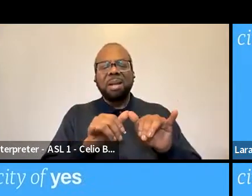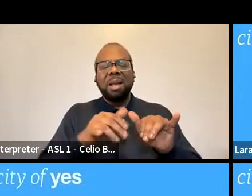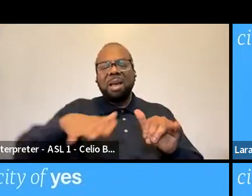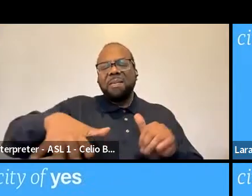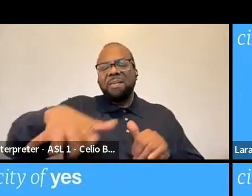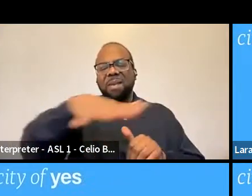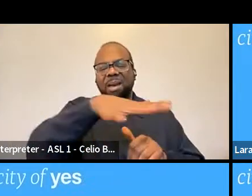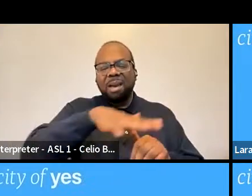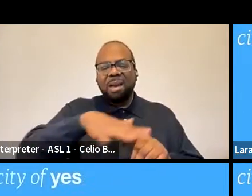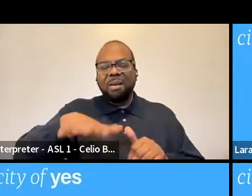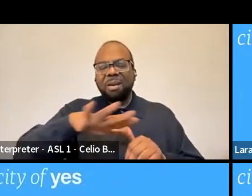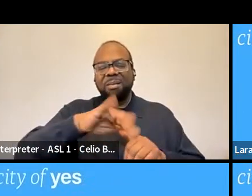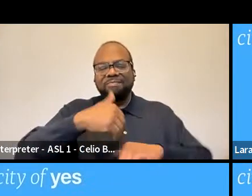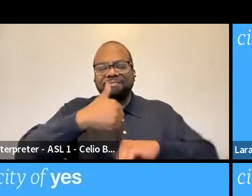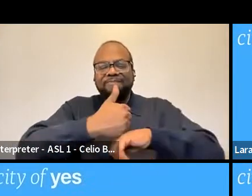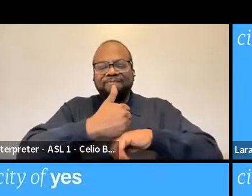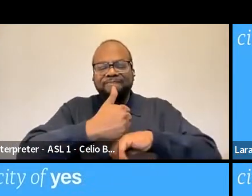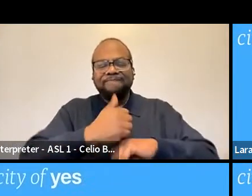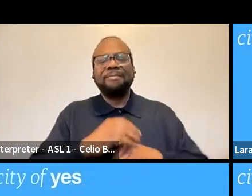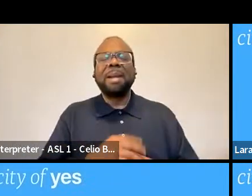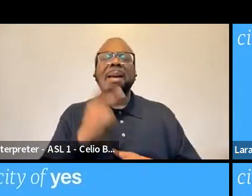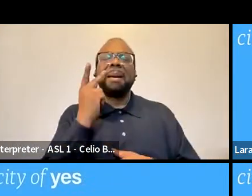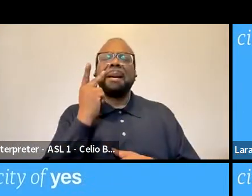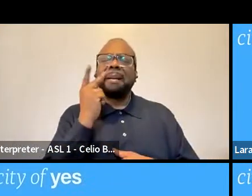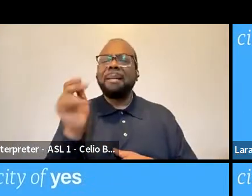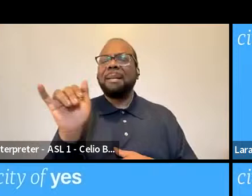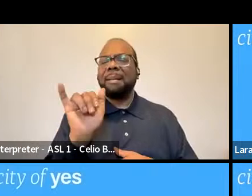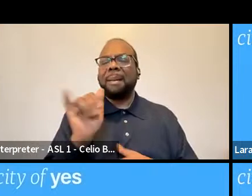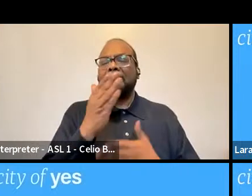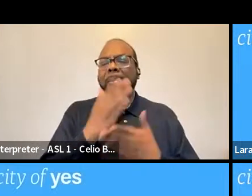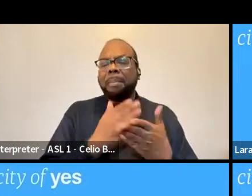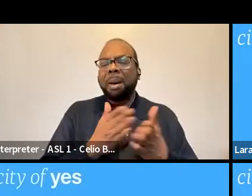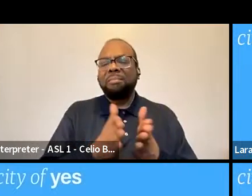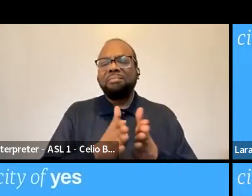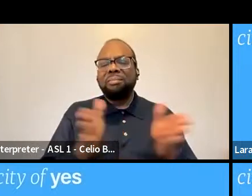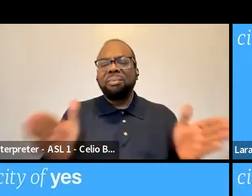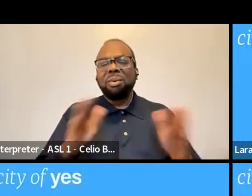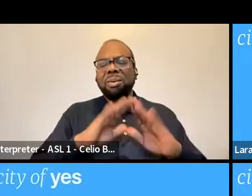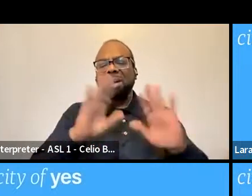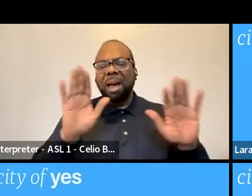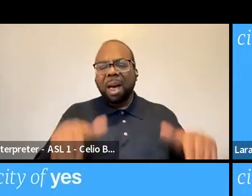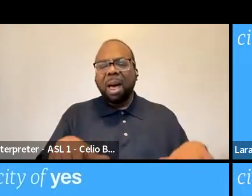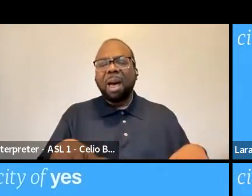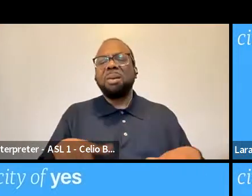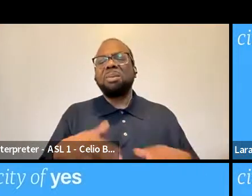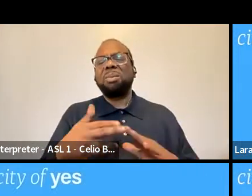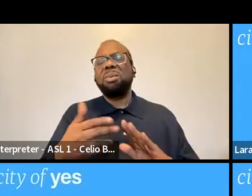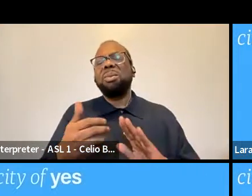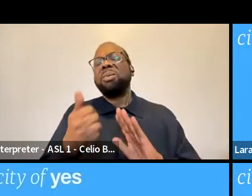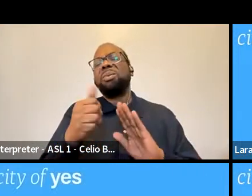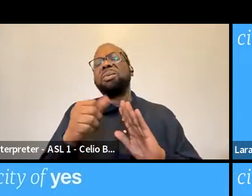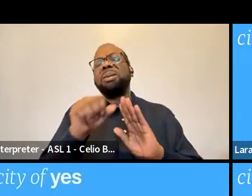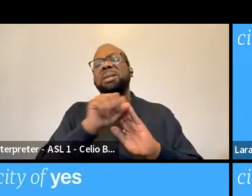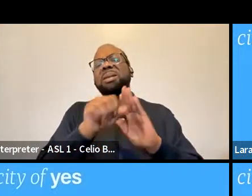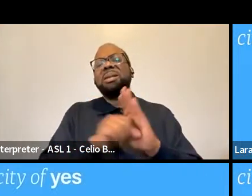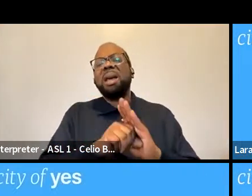sit on. It looks like as part of the broader housing deal, the state has agreed to lift the 12 FAR